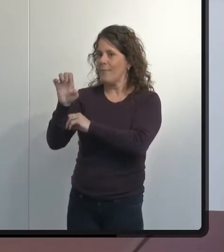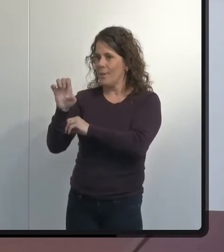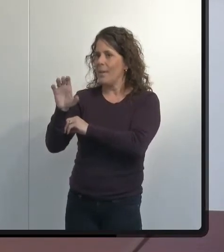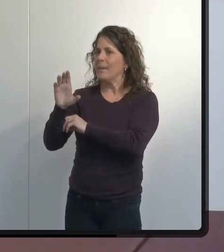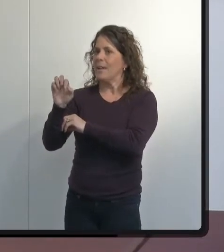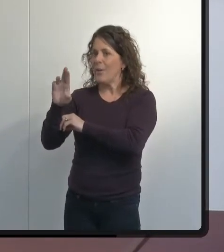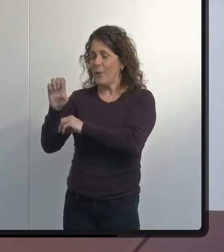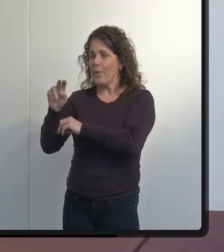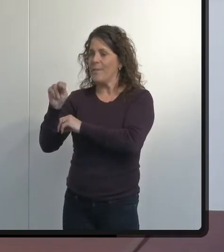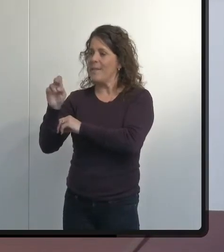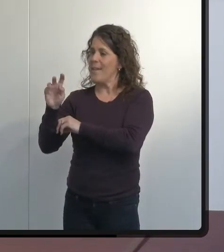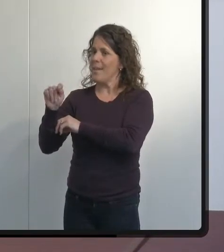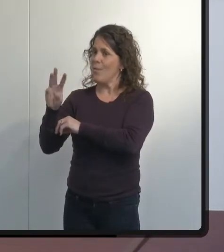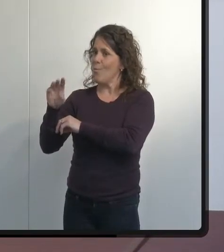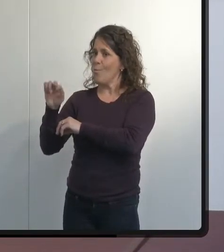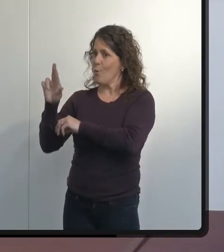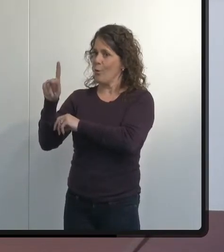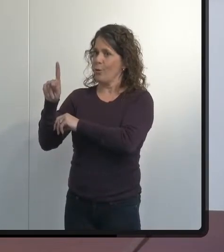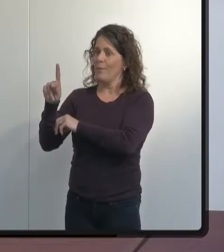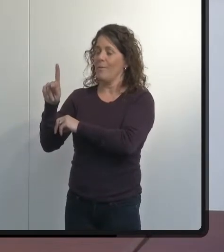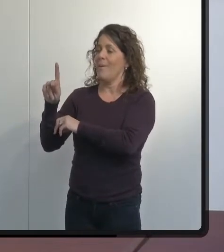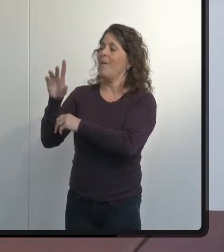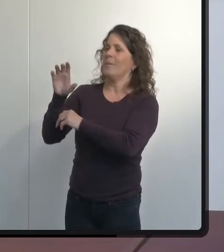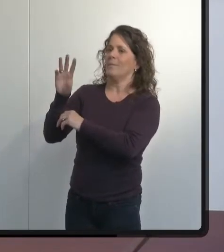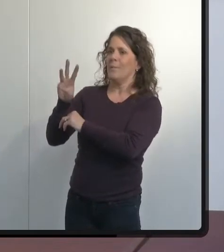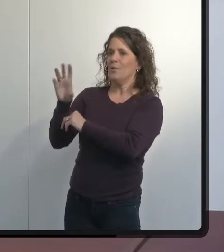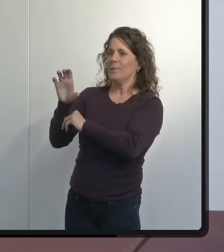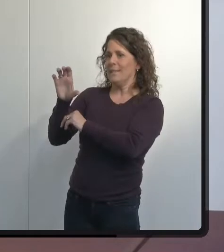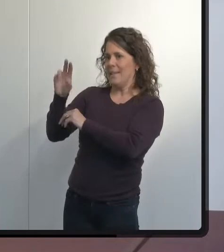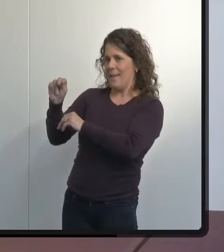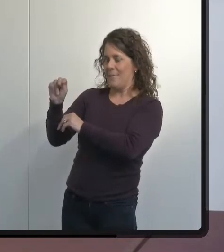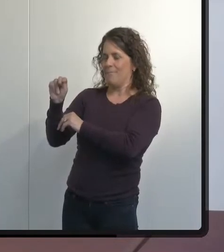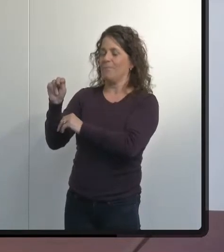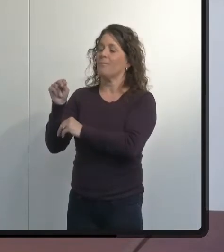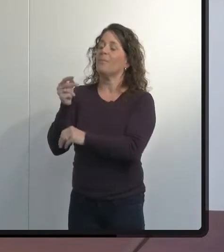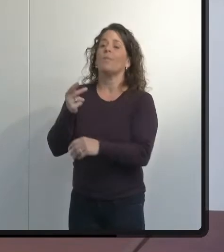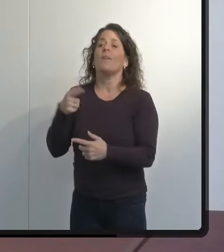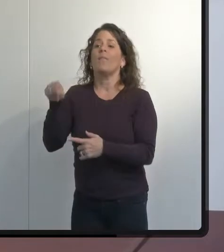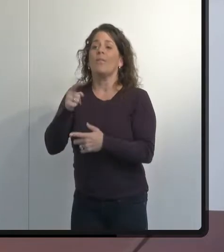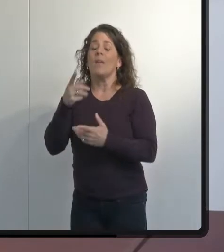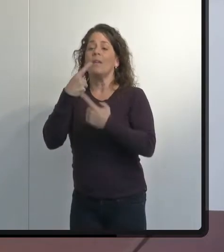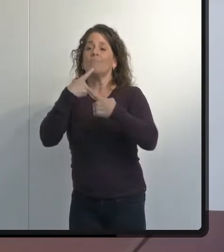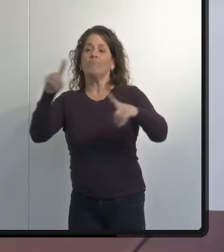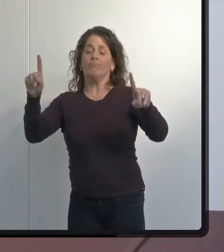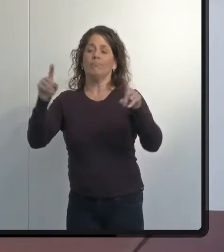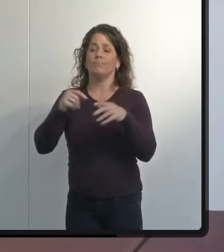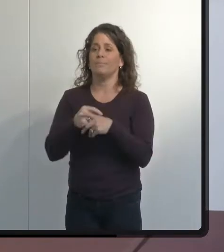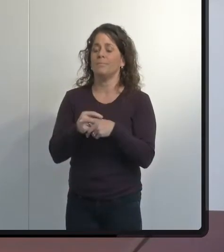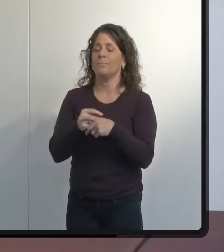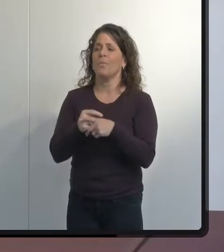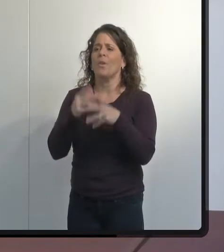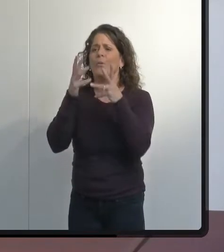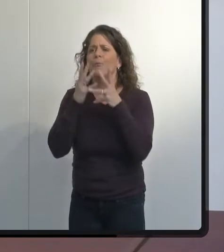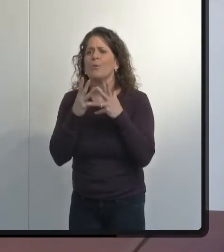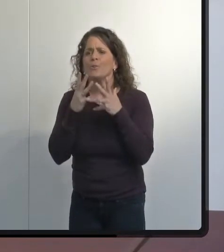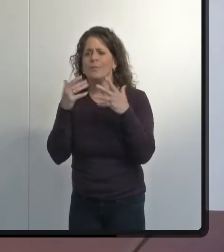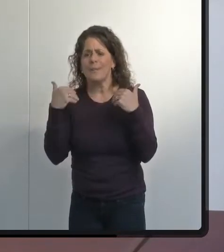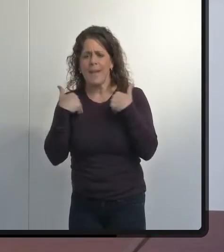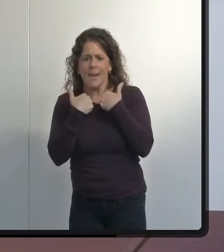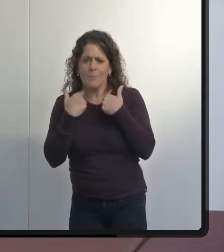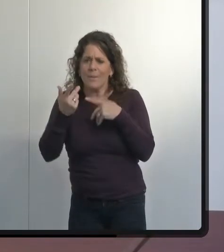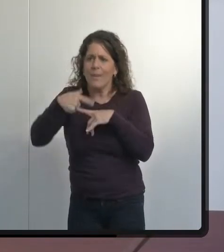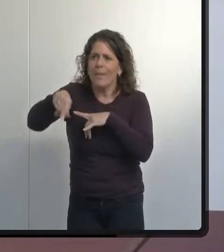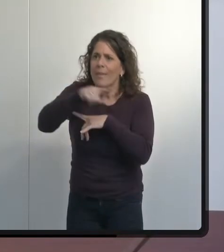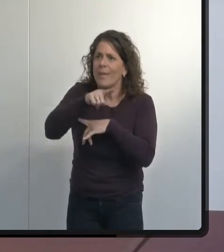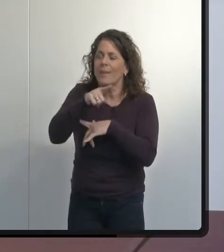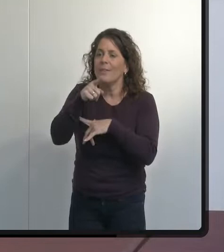director, Ariana Kotovich, recently said in a letter to the community published in the Santa Barbara Independent, unfortunately, wildlife